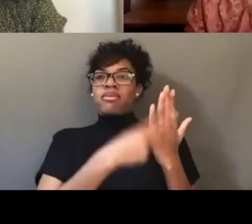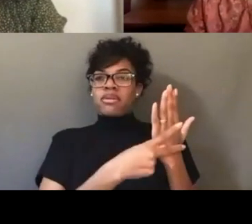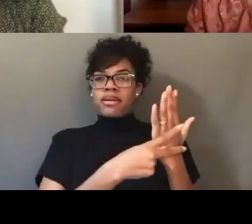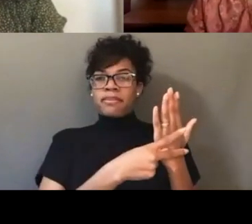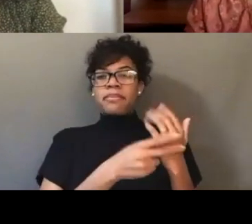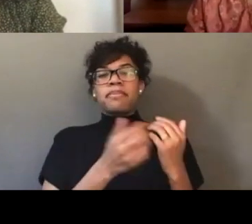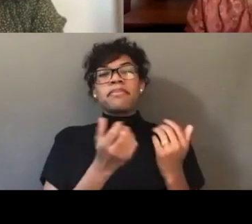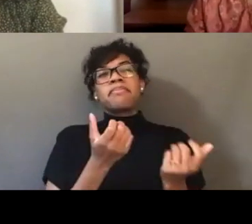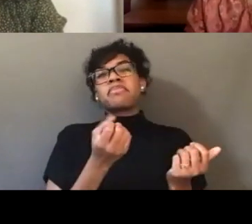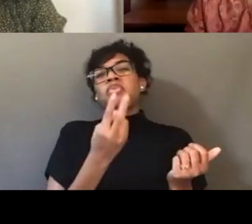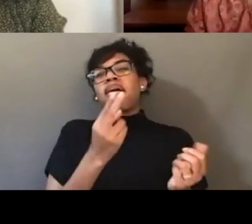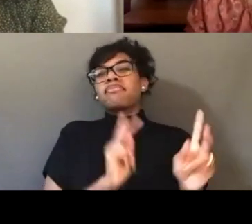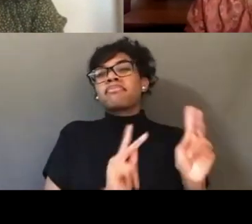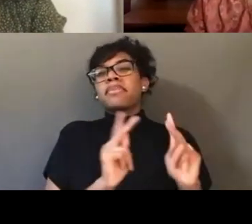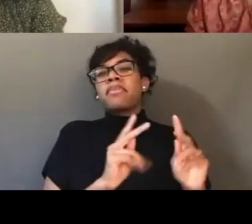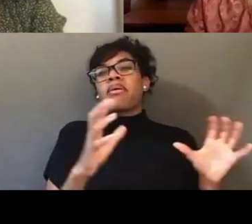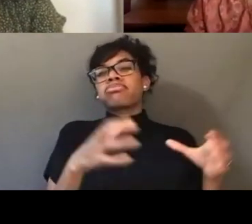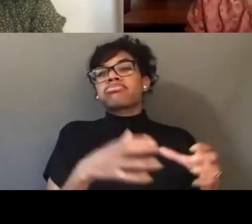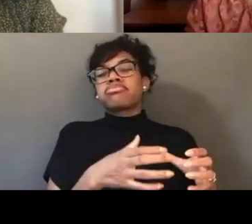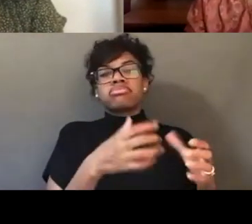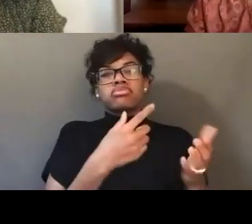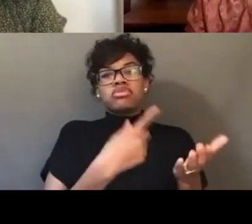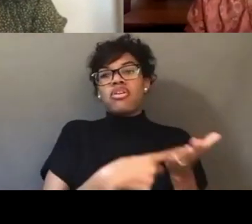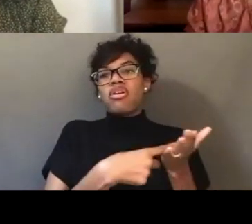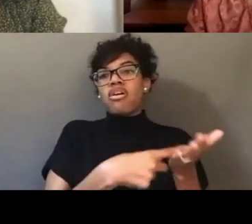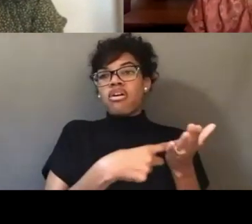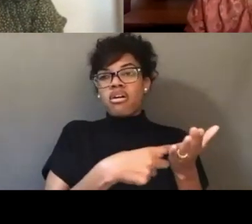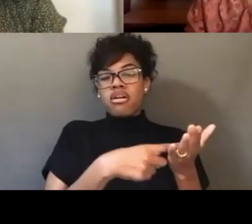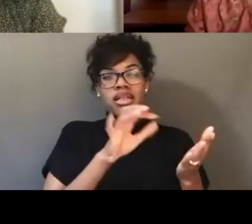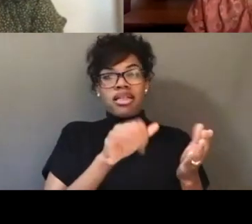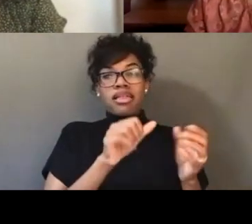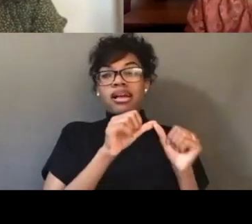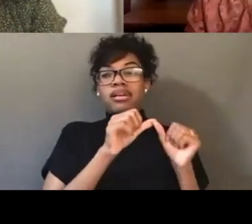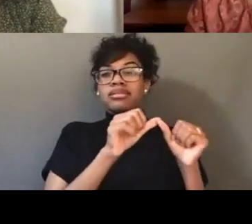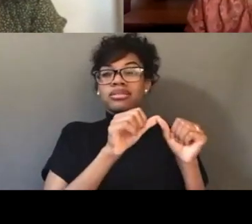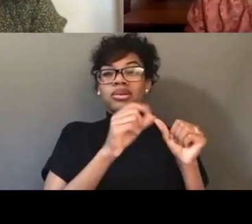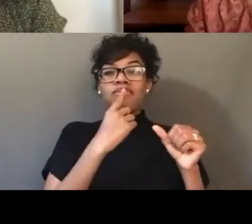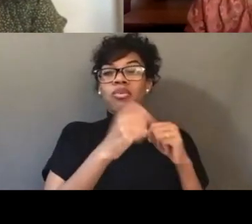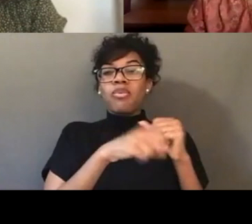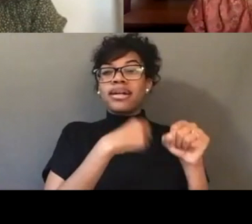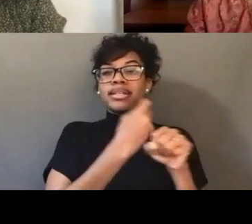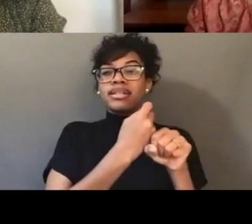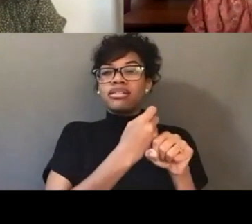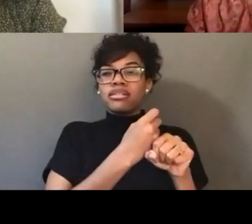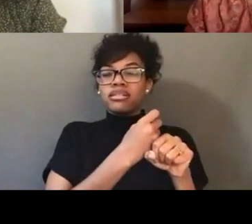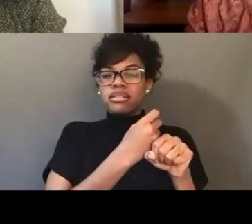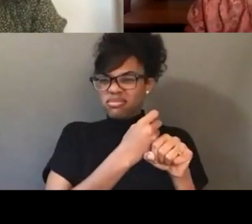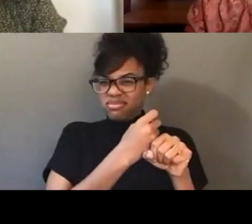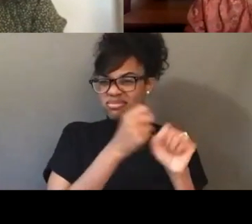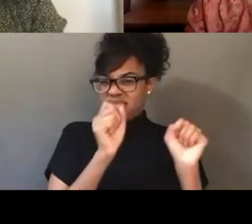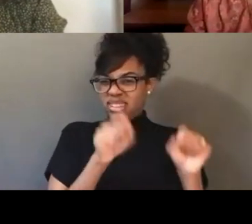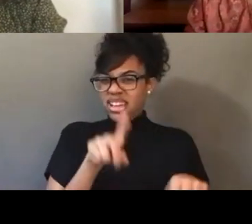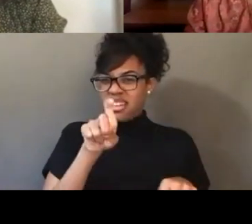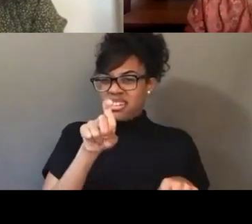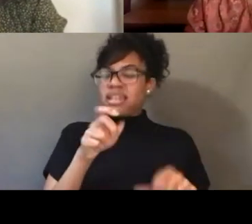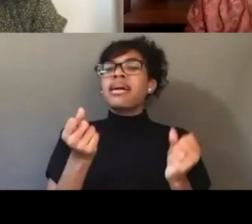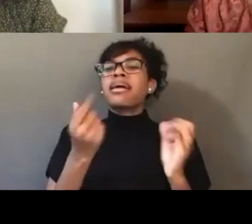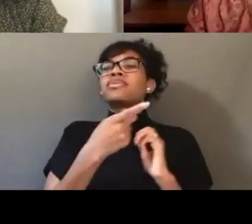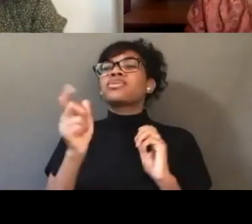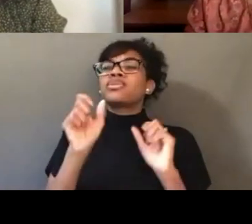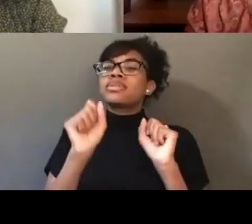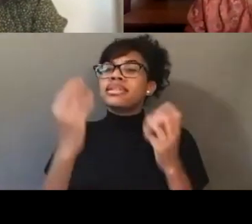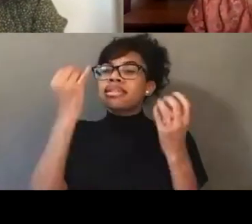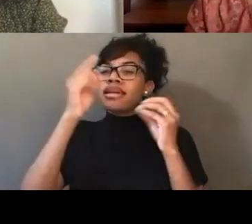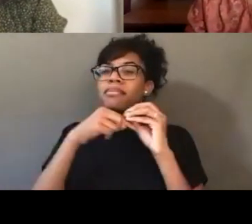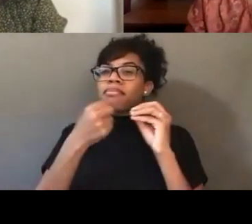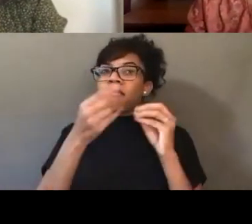people that could carry out over the period of a year? Let me just say that again. Like, how many of us can get together with just a handful of people? You don't